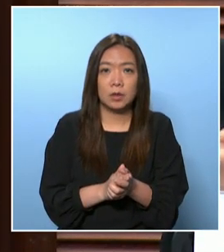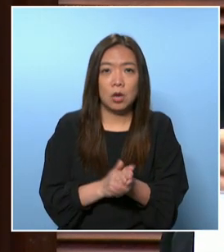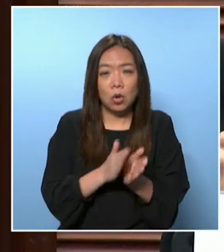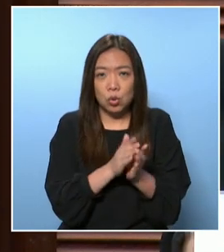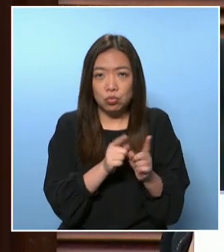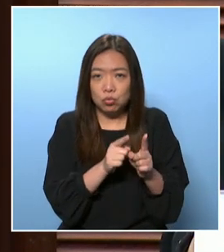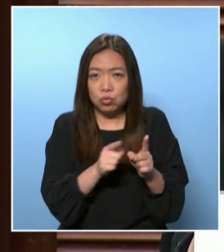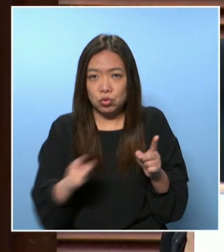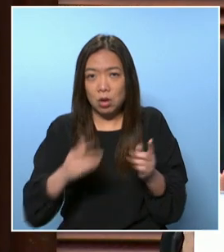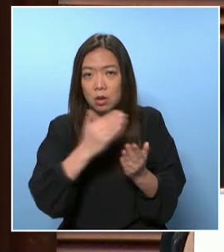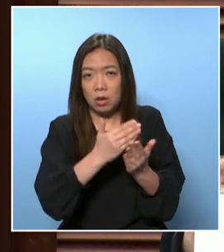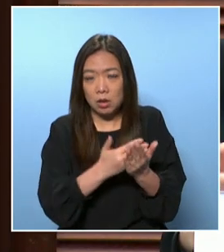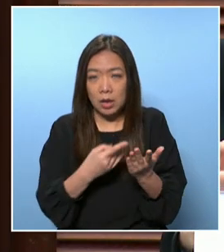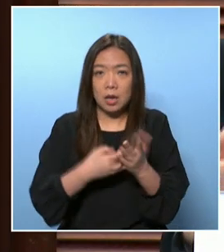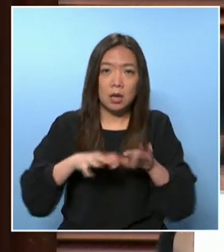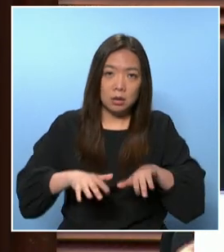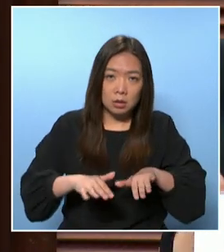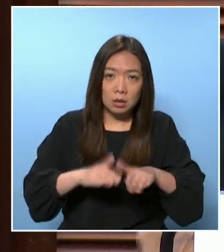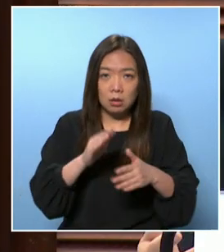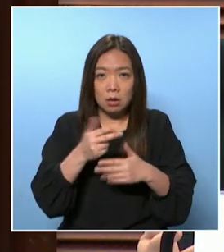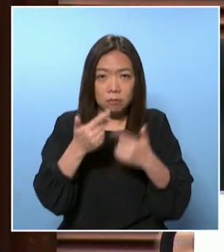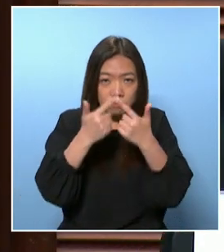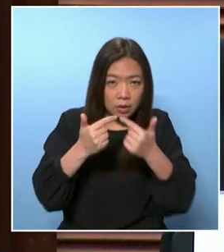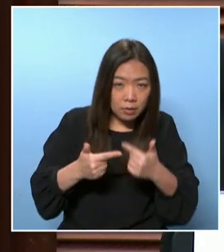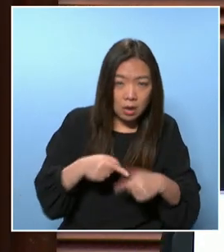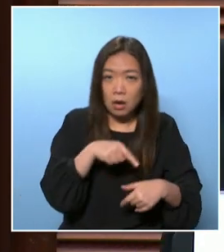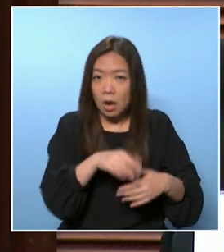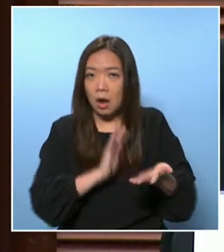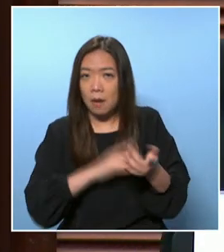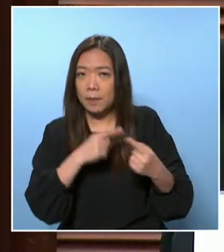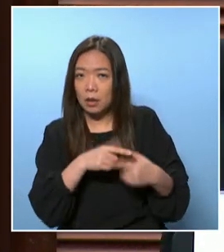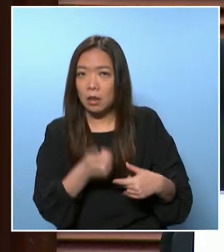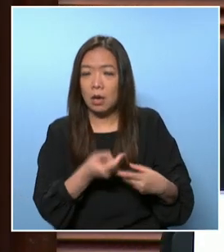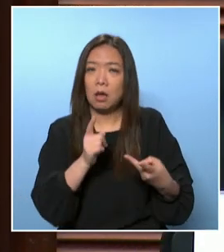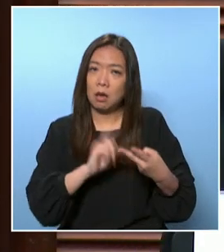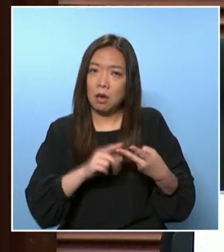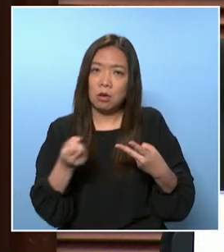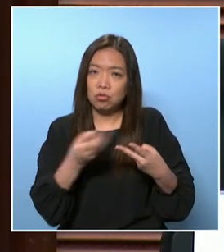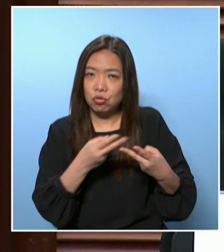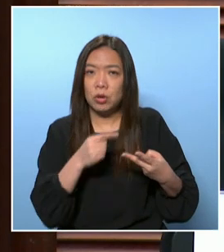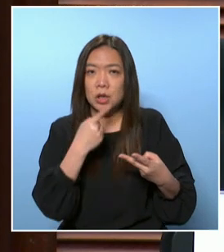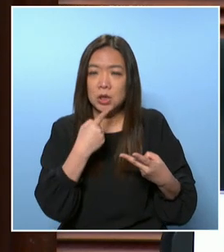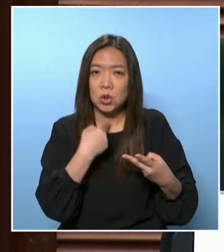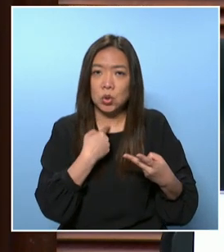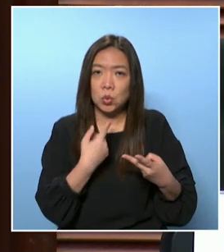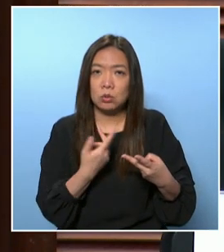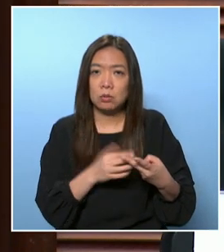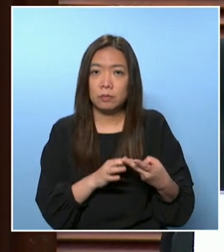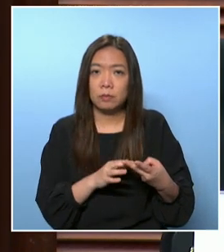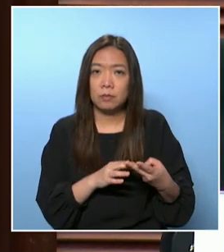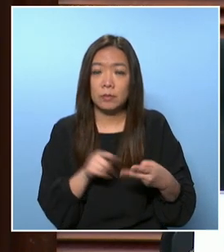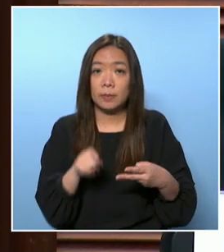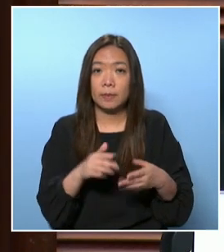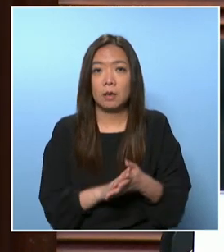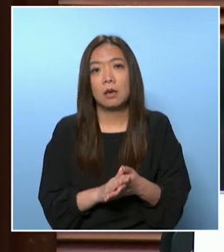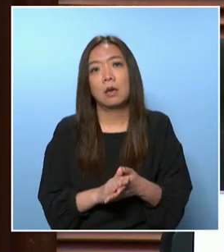stage, he will be very weak and infirm, and if you have to check the